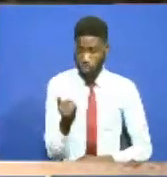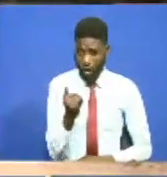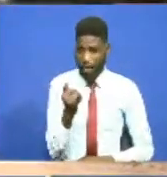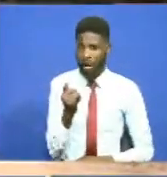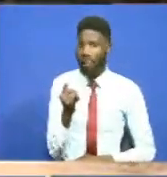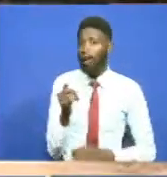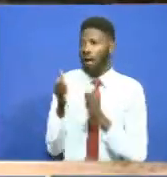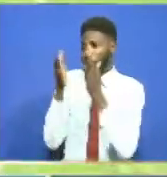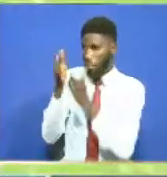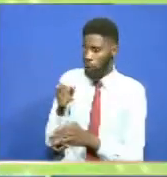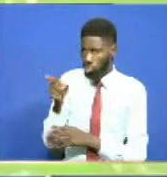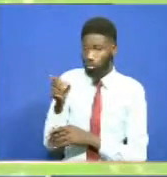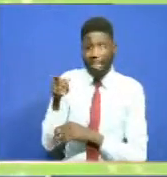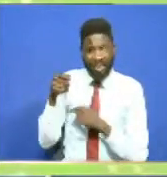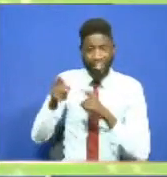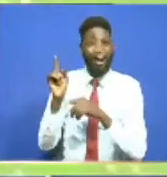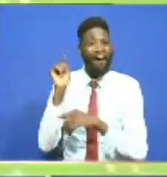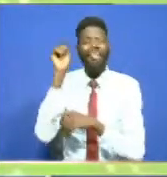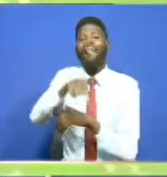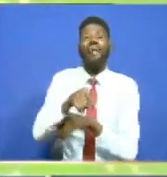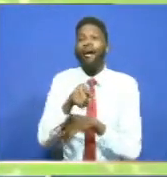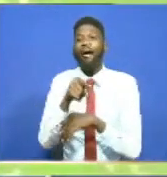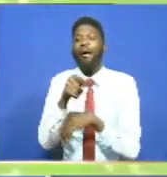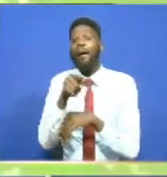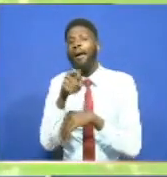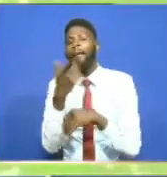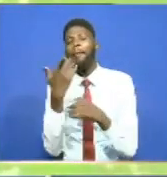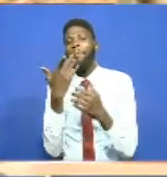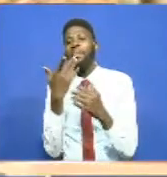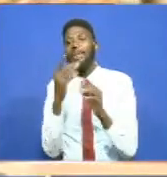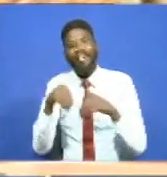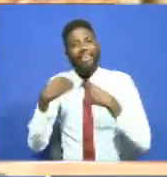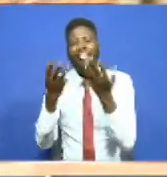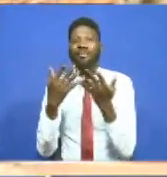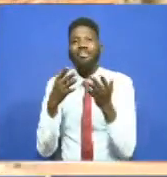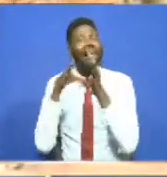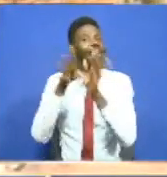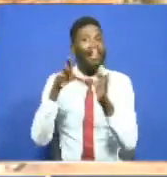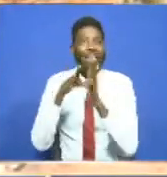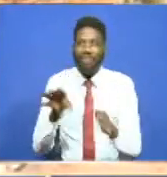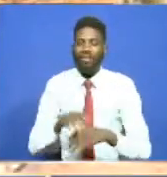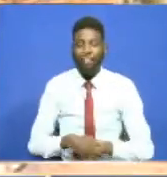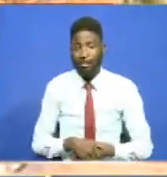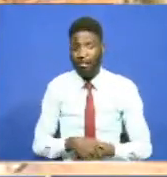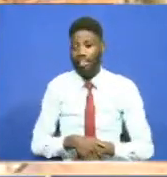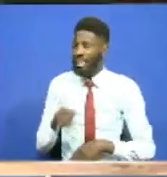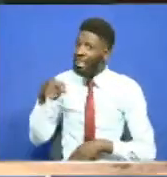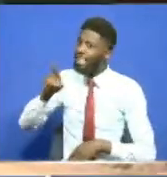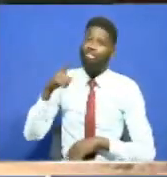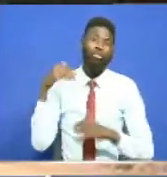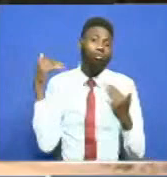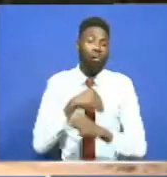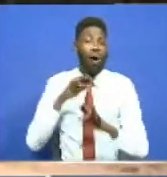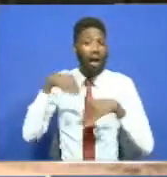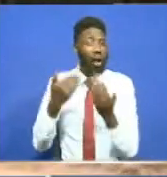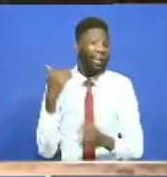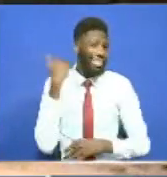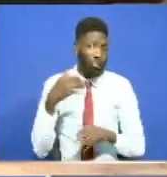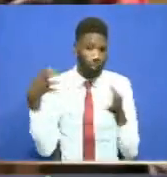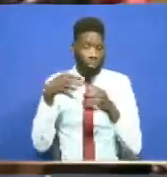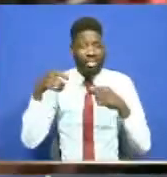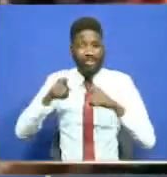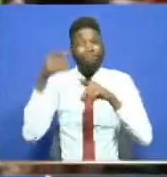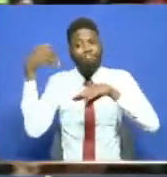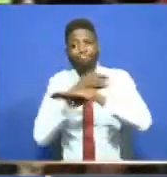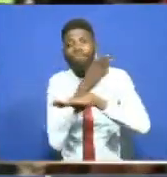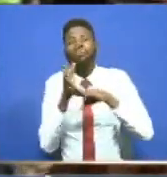to be taking advantage of the curfew hours. The locals are questioning how the gang is able to dodge the police patrols in the area. They are